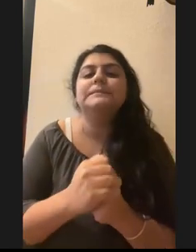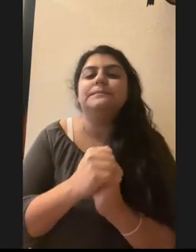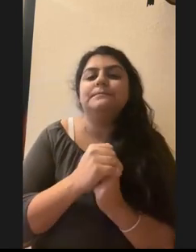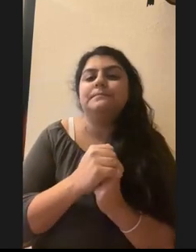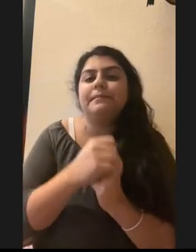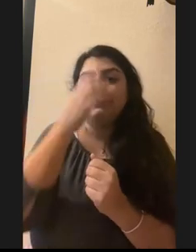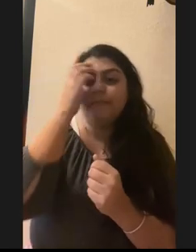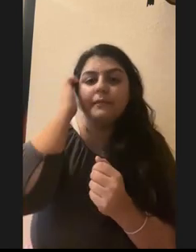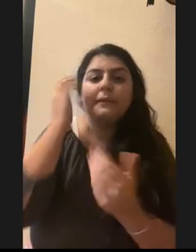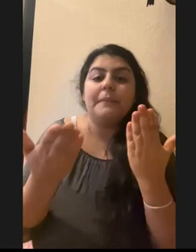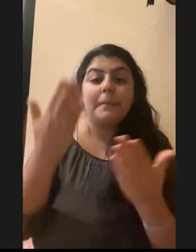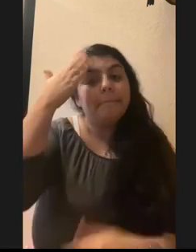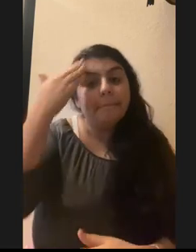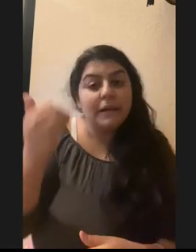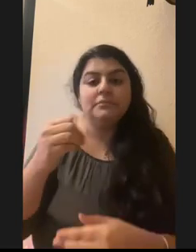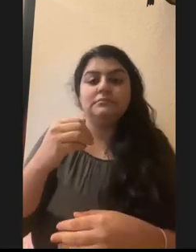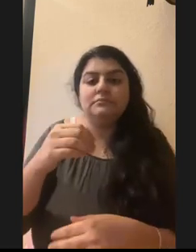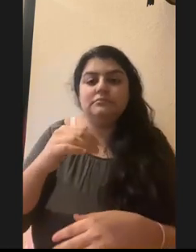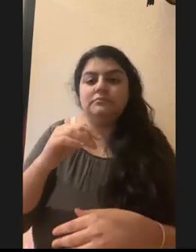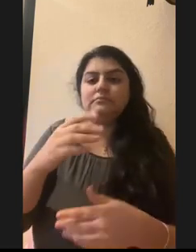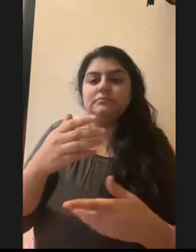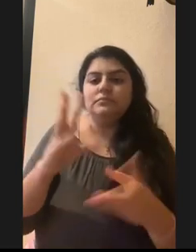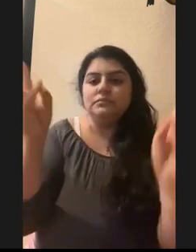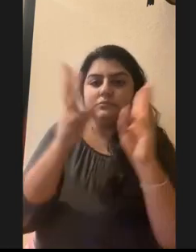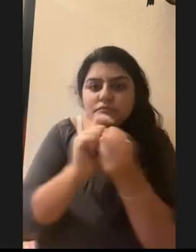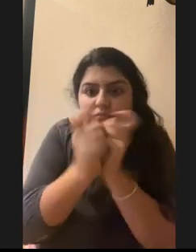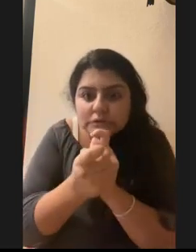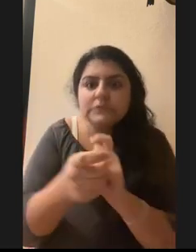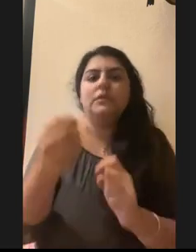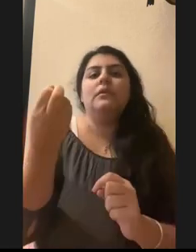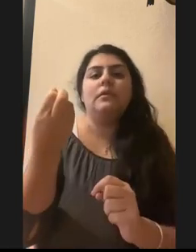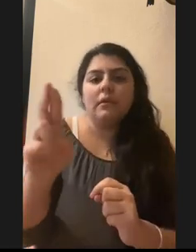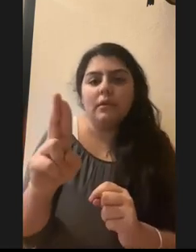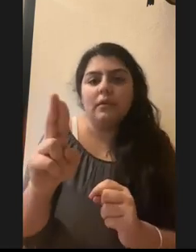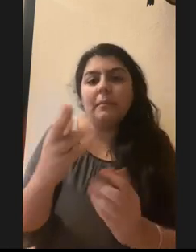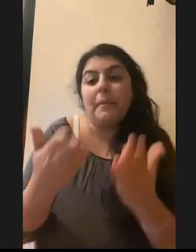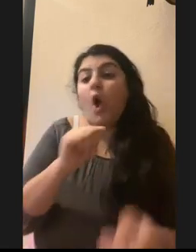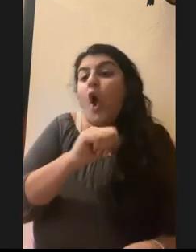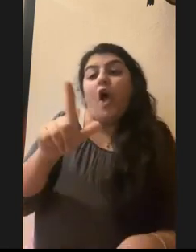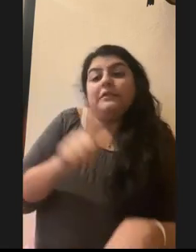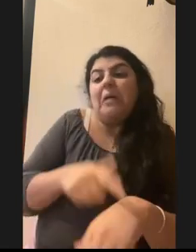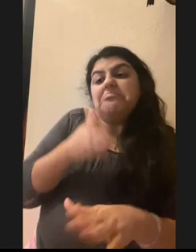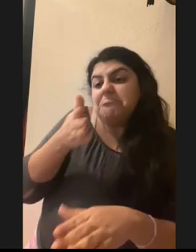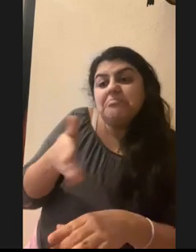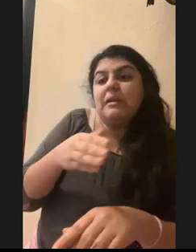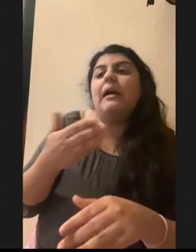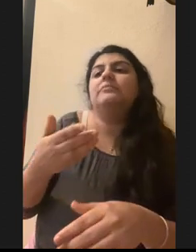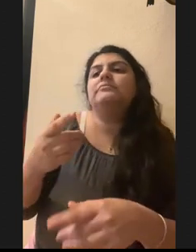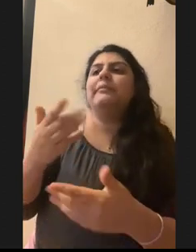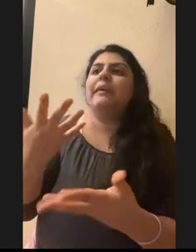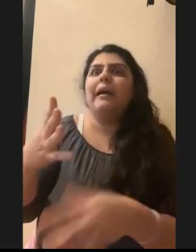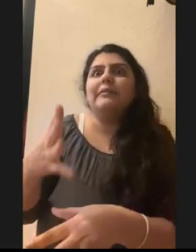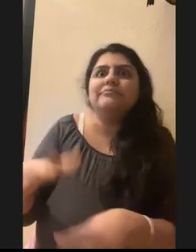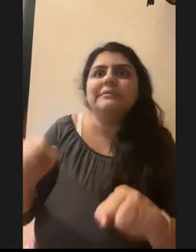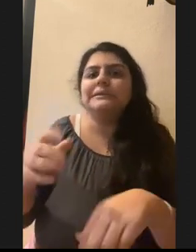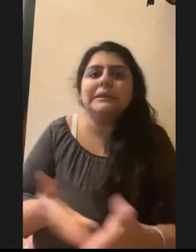it may be due to climate change, or it may just be that they were always going to be there and it just took time for them to get there. Um, but people think of them as a desert animal